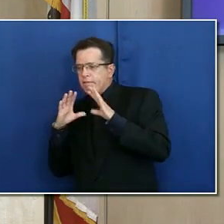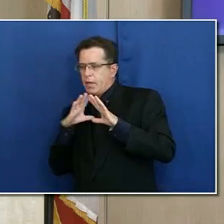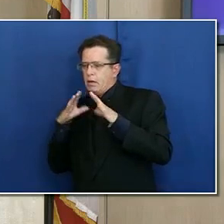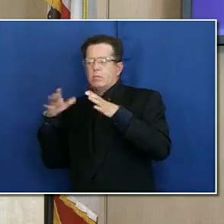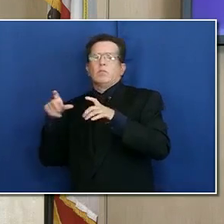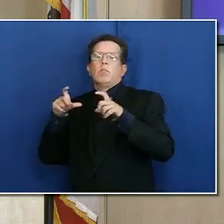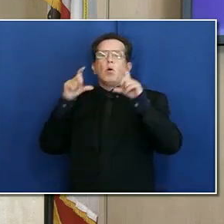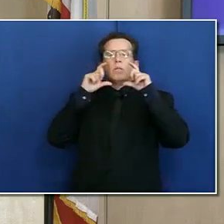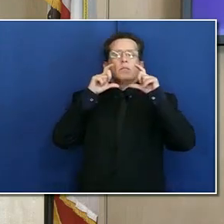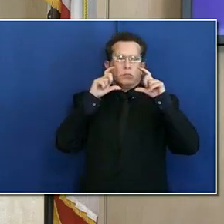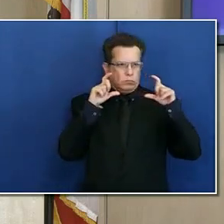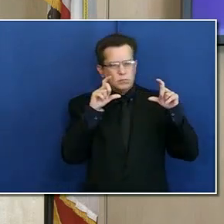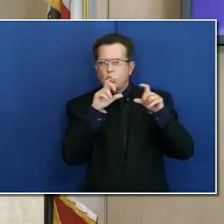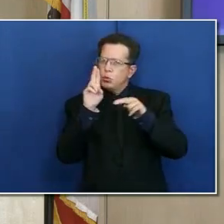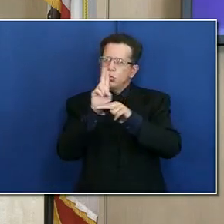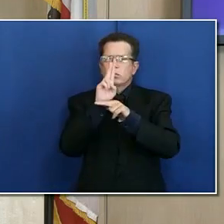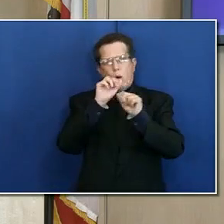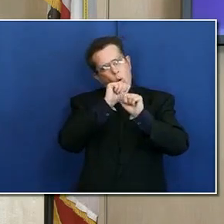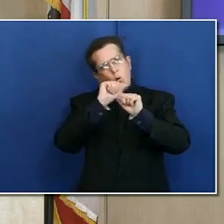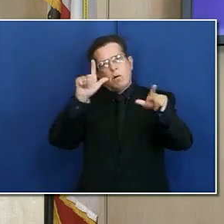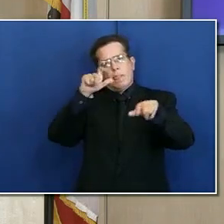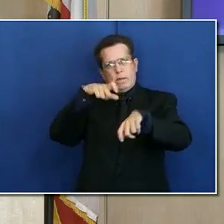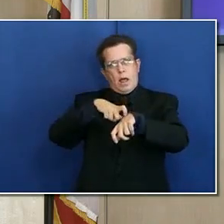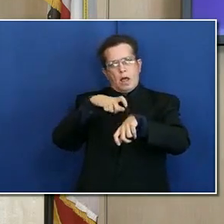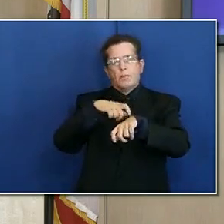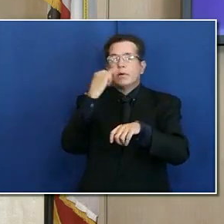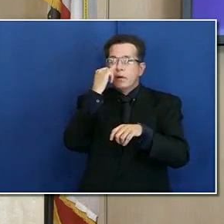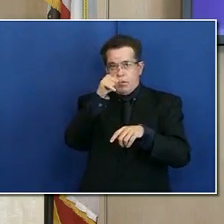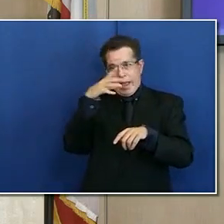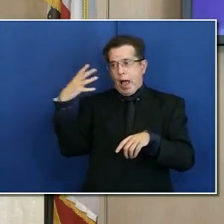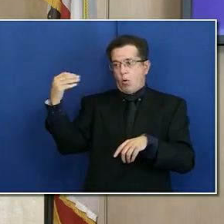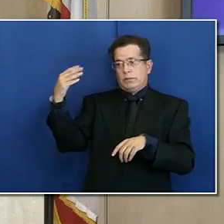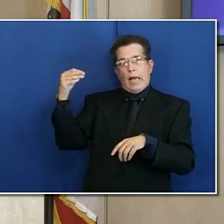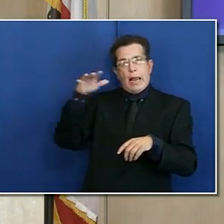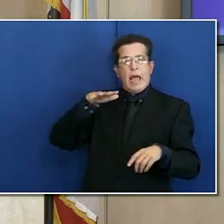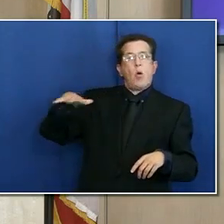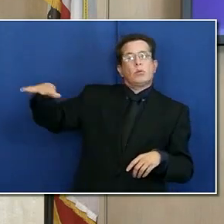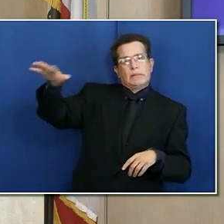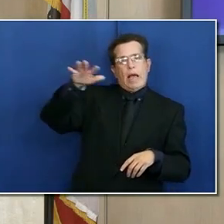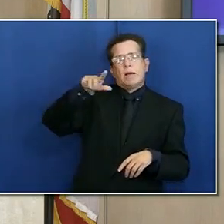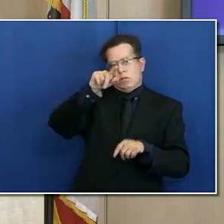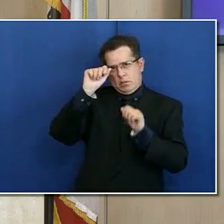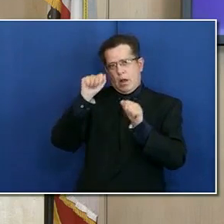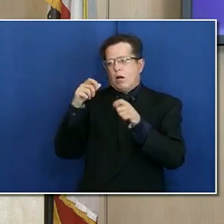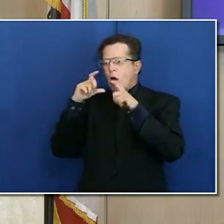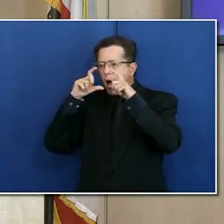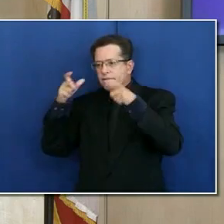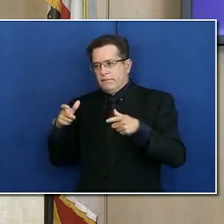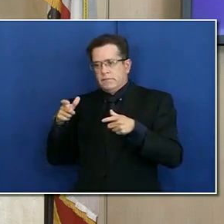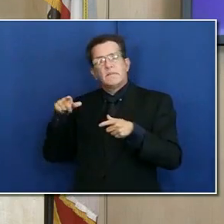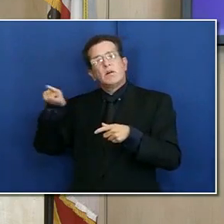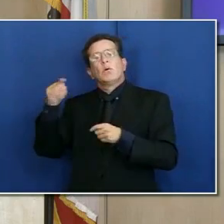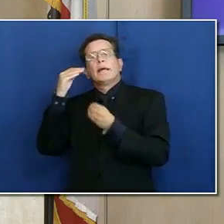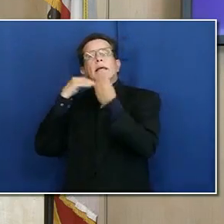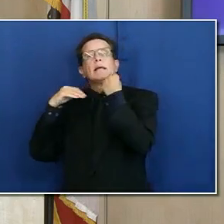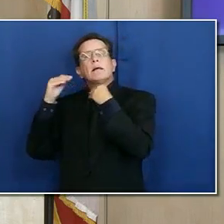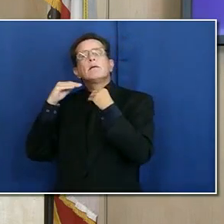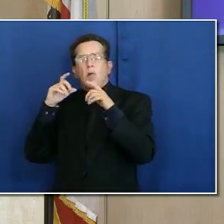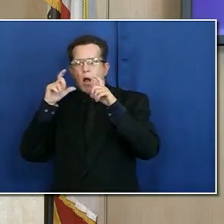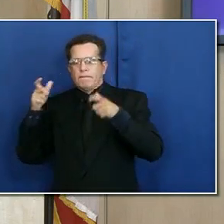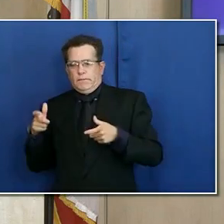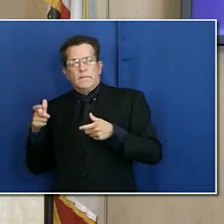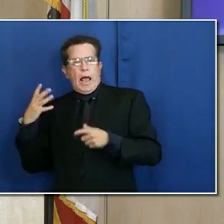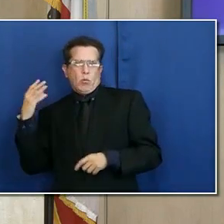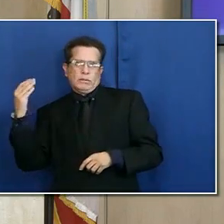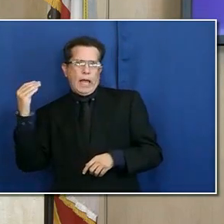your table without food or beverage, you will need to wear your mask. If you're outdoors, you can continue to remove the mask once you're seated, as you have been